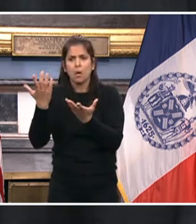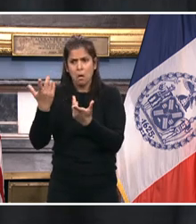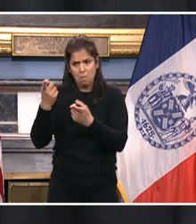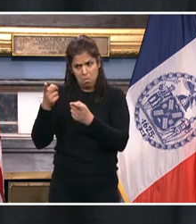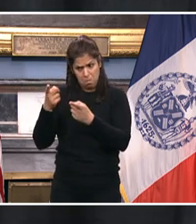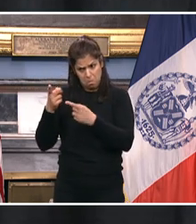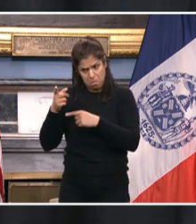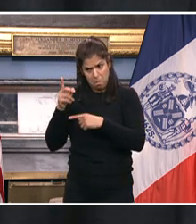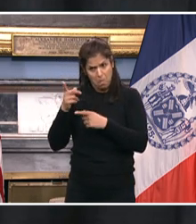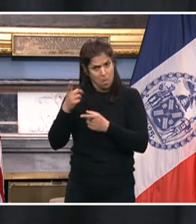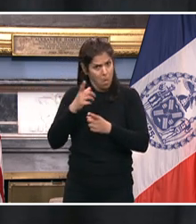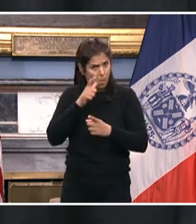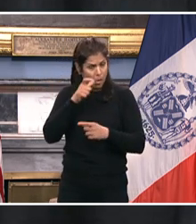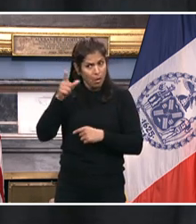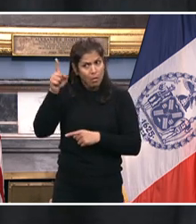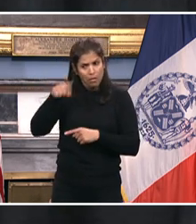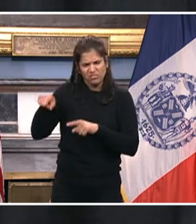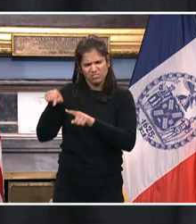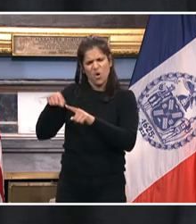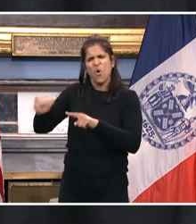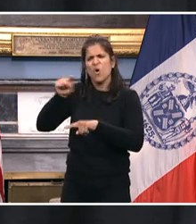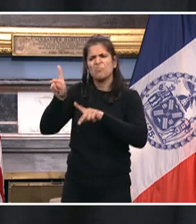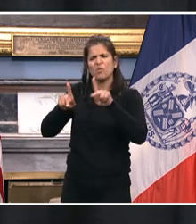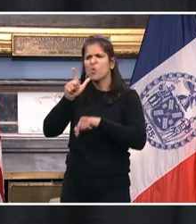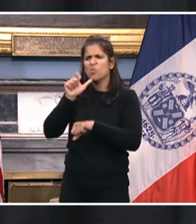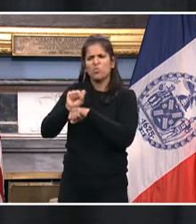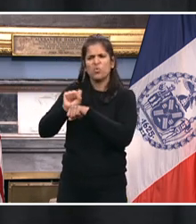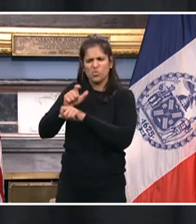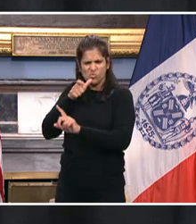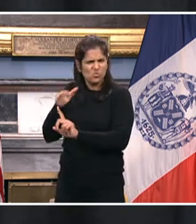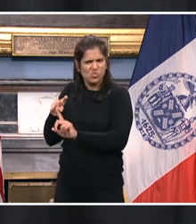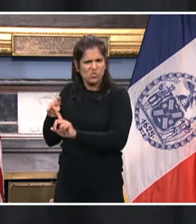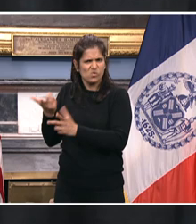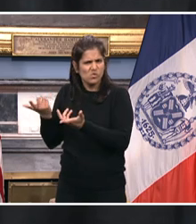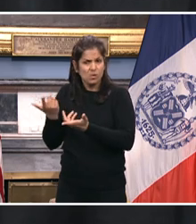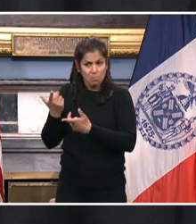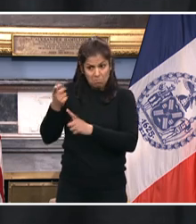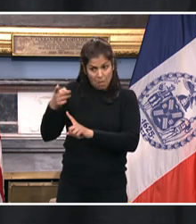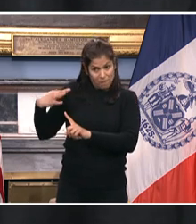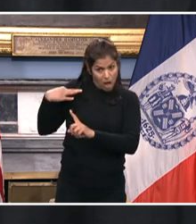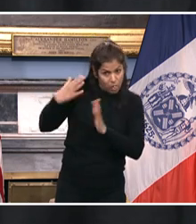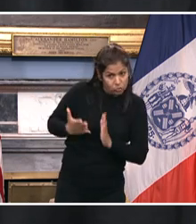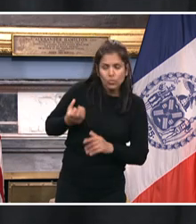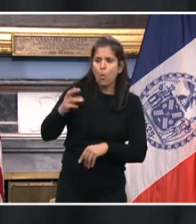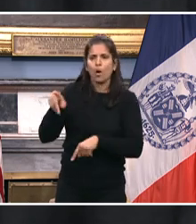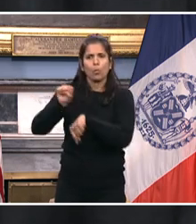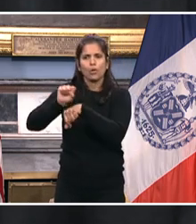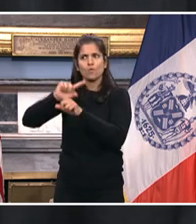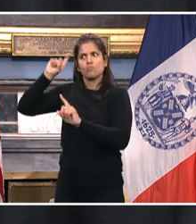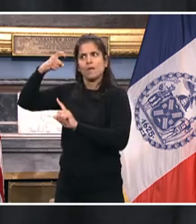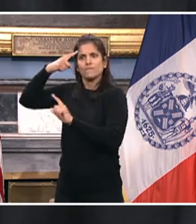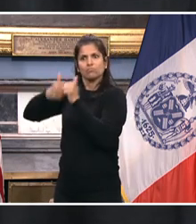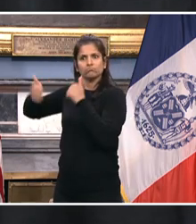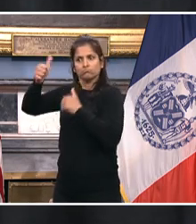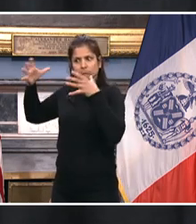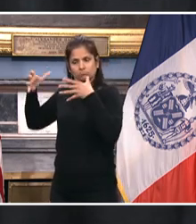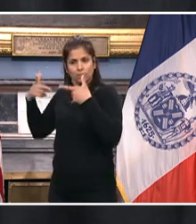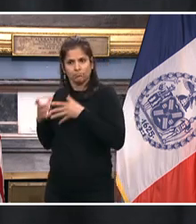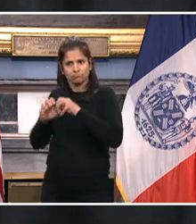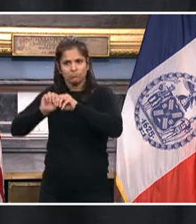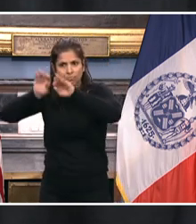health clinics that are offering their employees and do this work already, that are very connected to their communities,